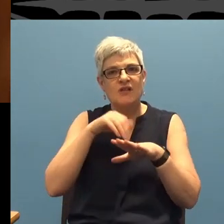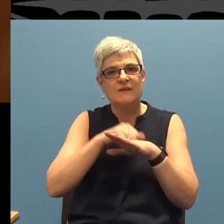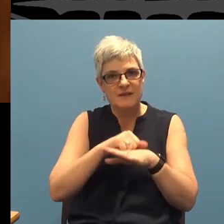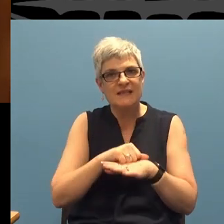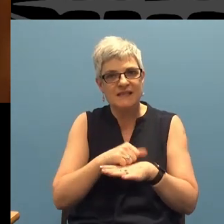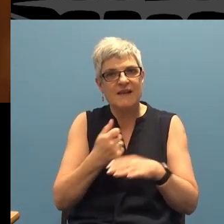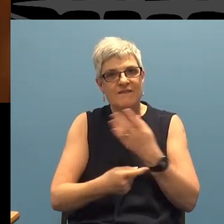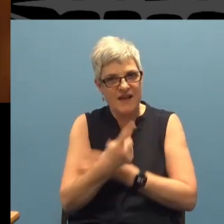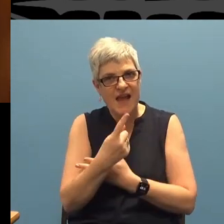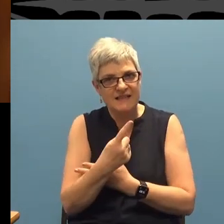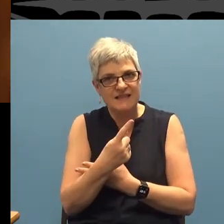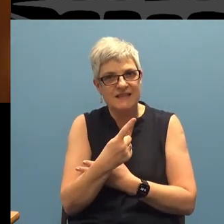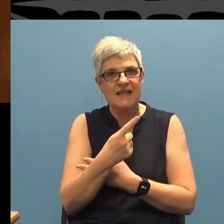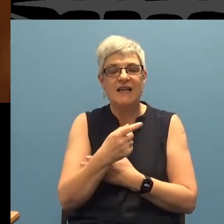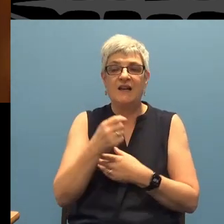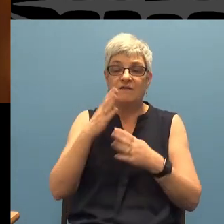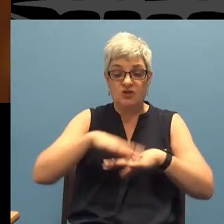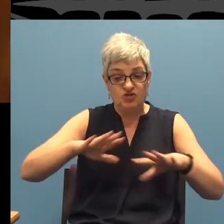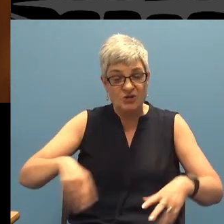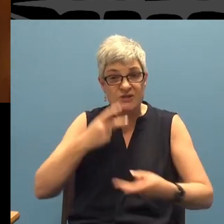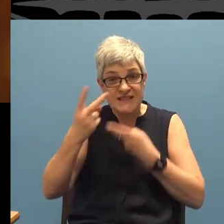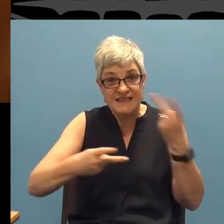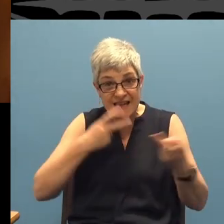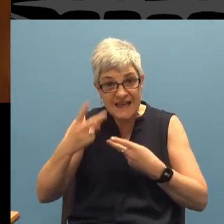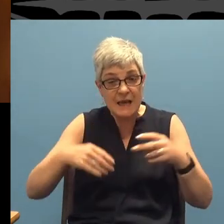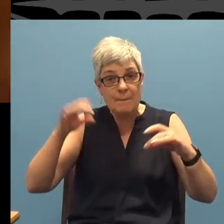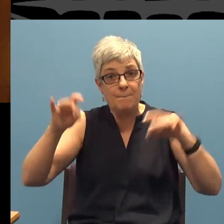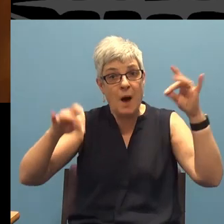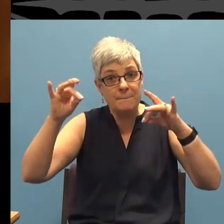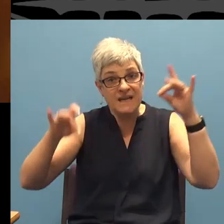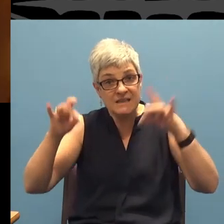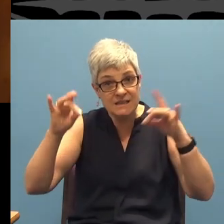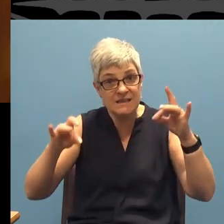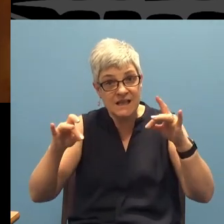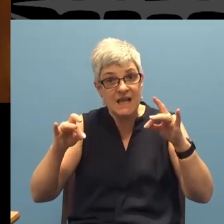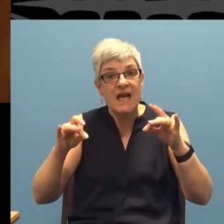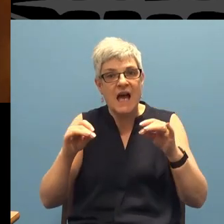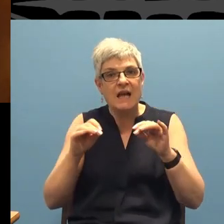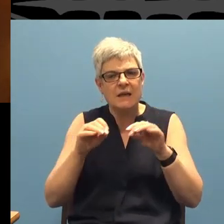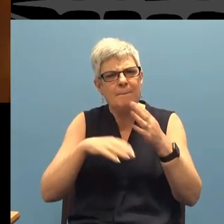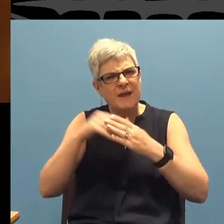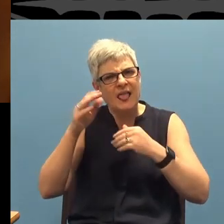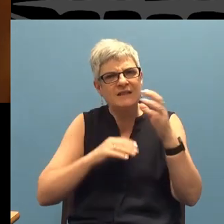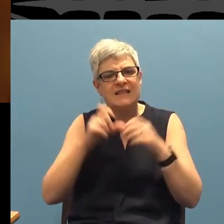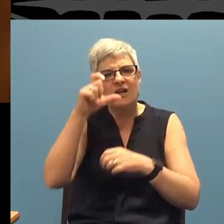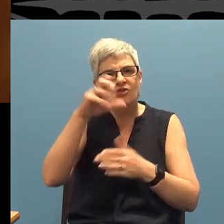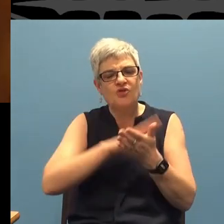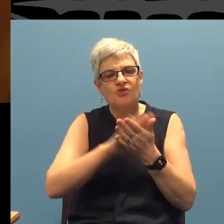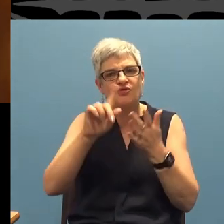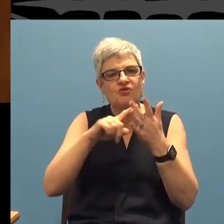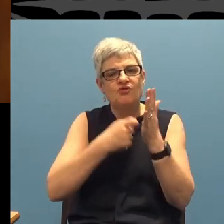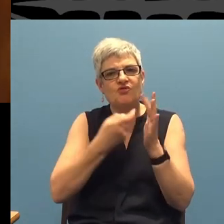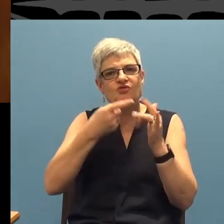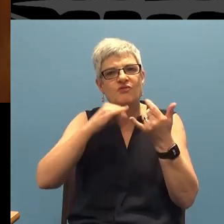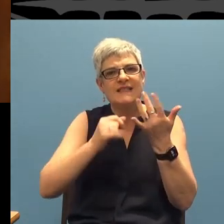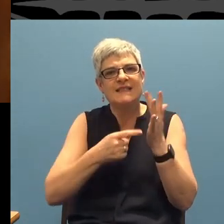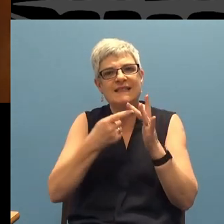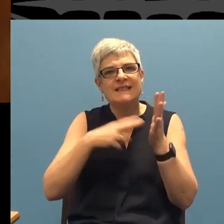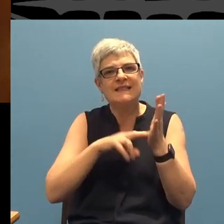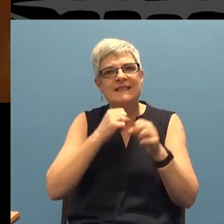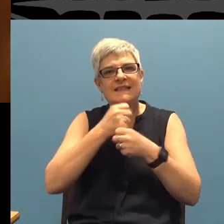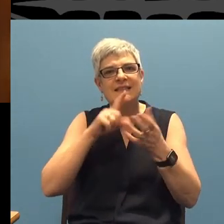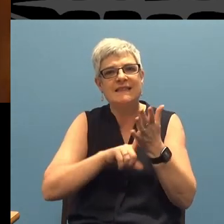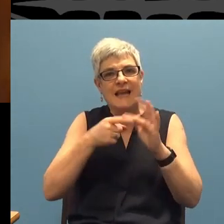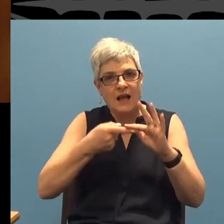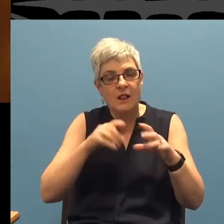singing, with puppet sketch, and us all building a Christingle together. You're welcome to have